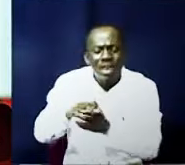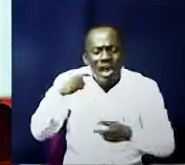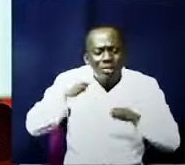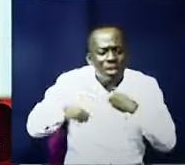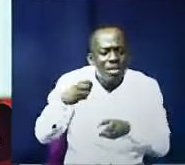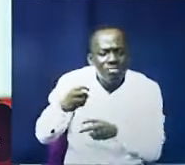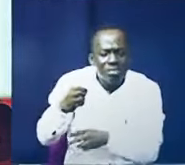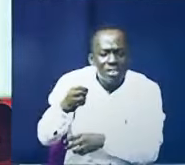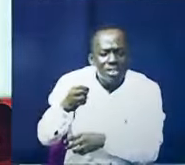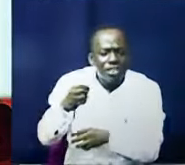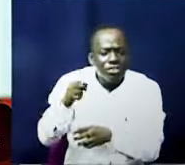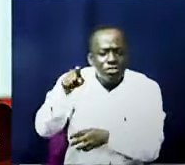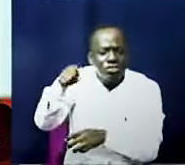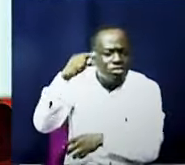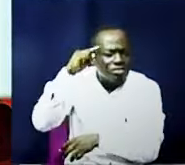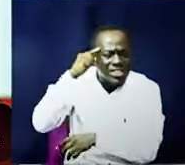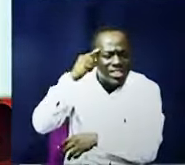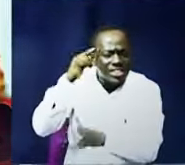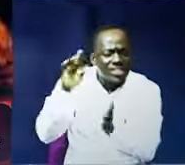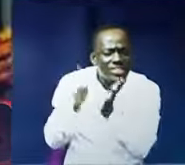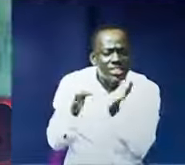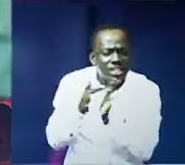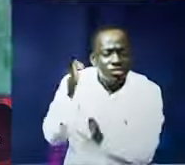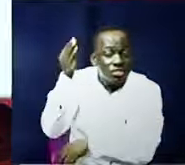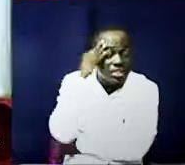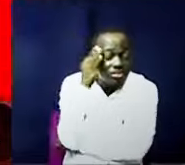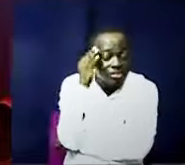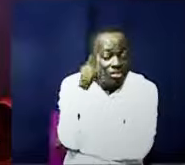Yes, or,